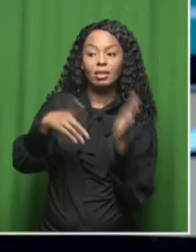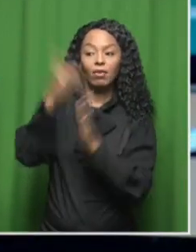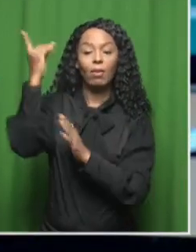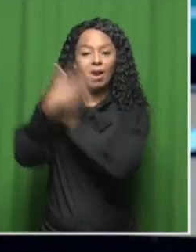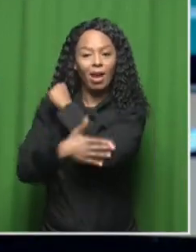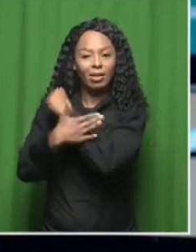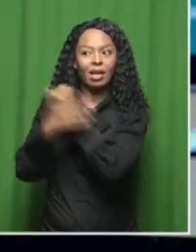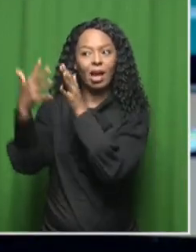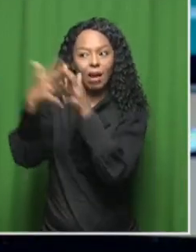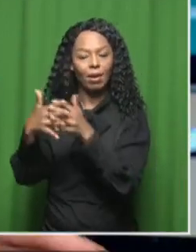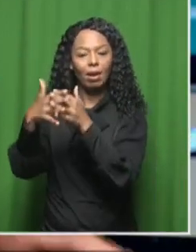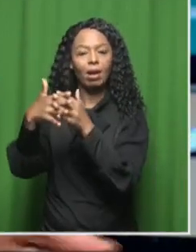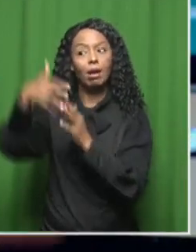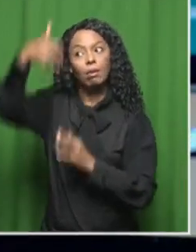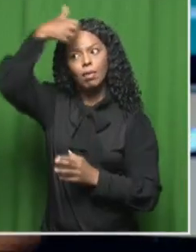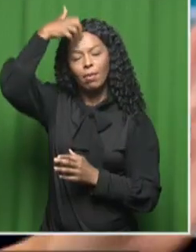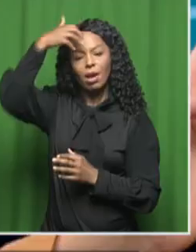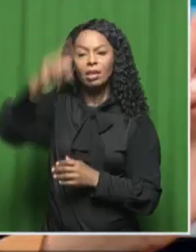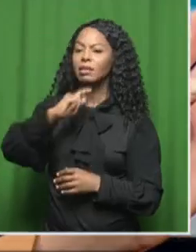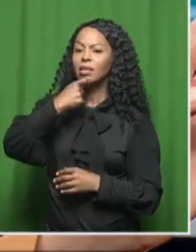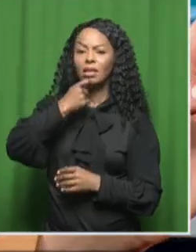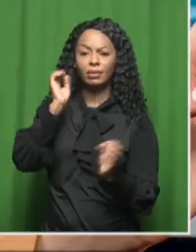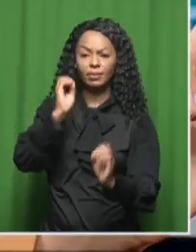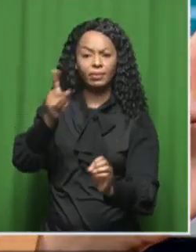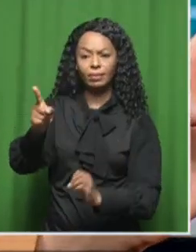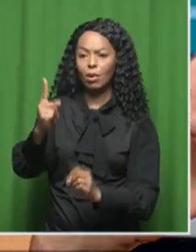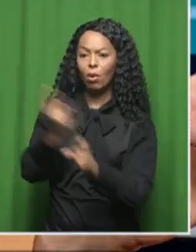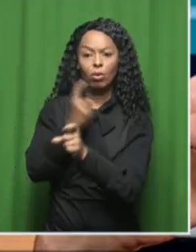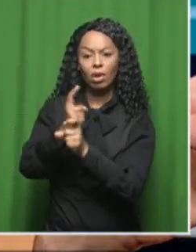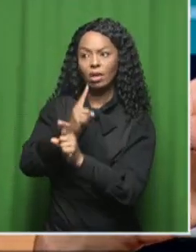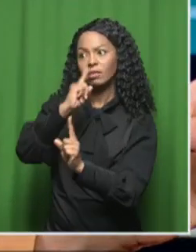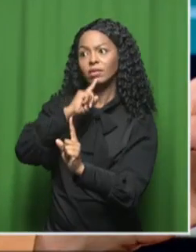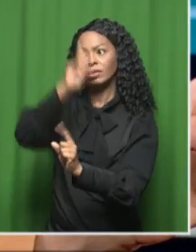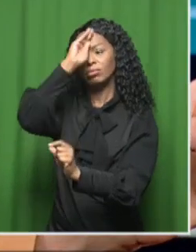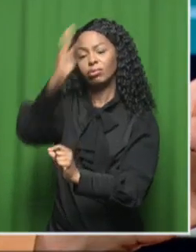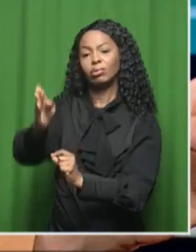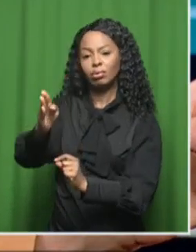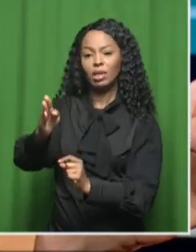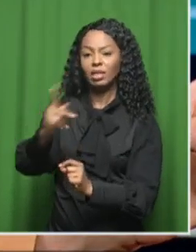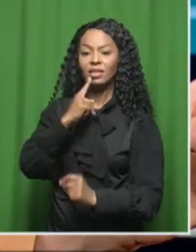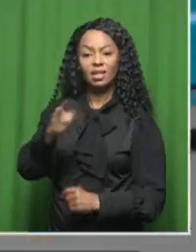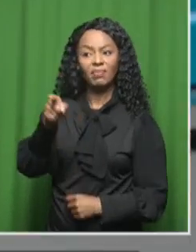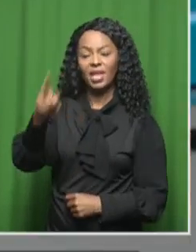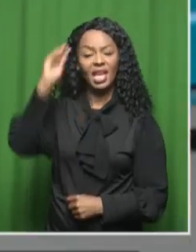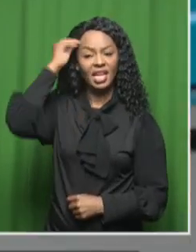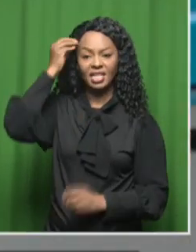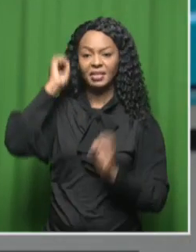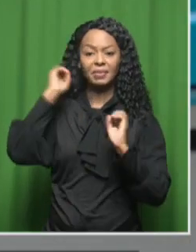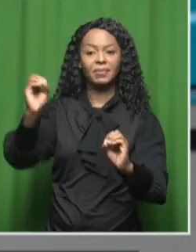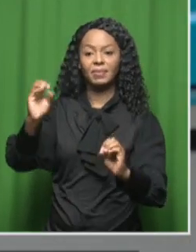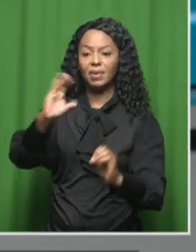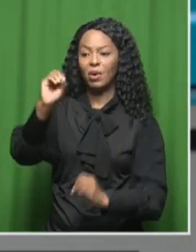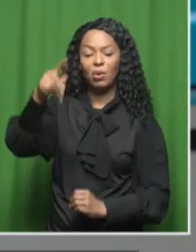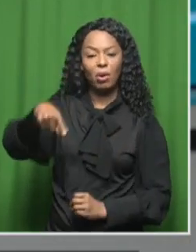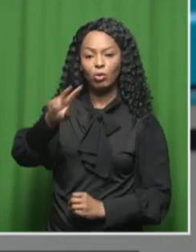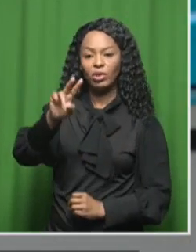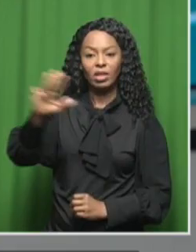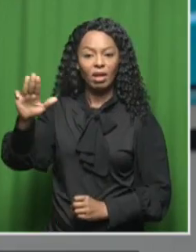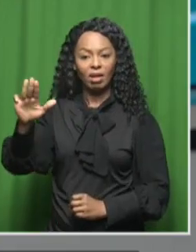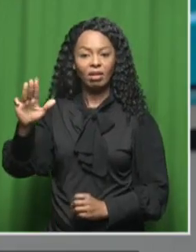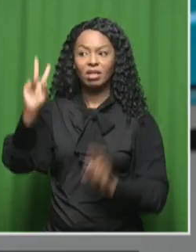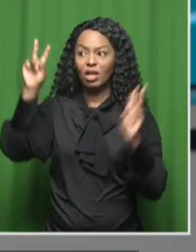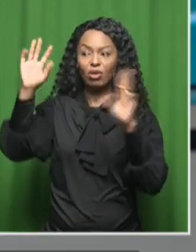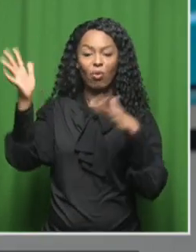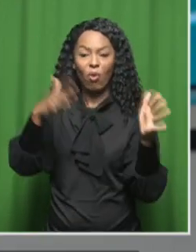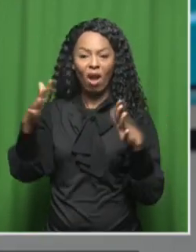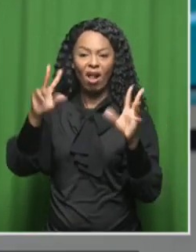secret of the fact that this, for him, he's not interested in this. He really isn't interested in any of this. What has the US had to say